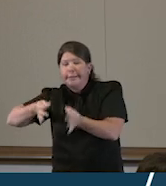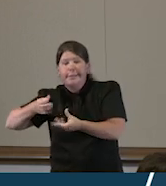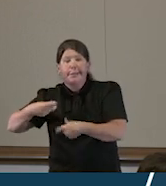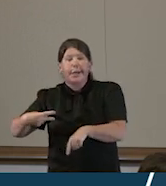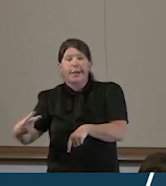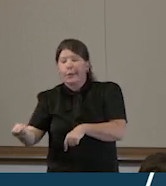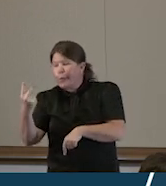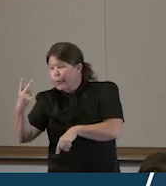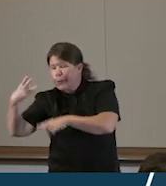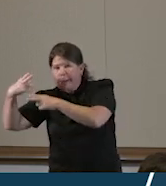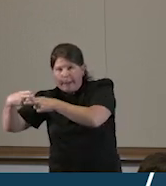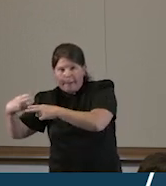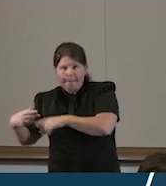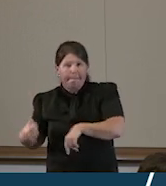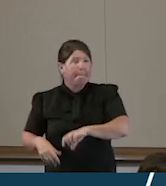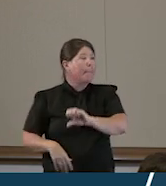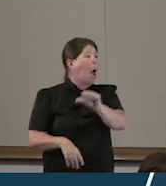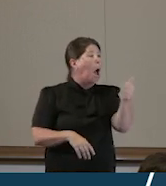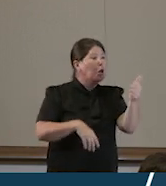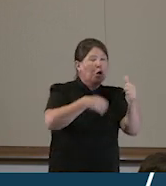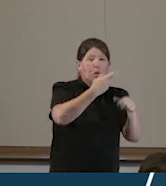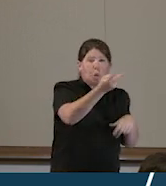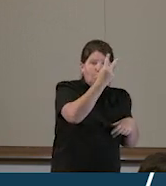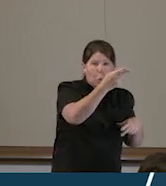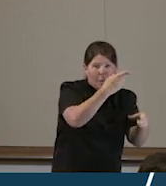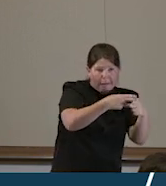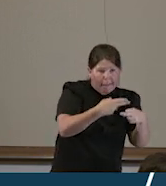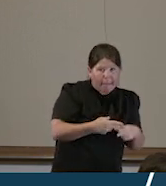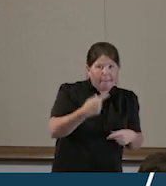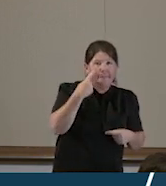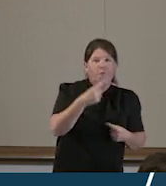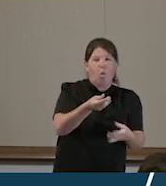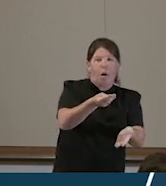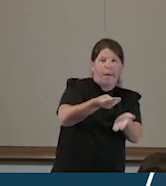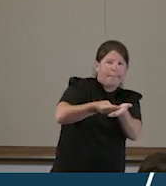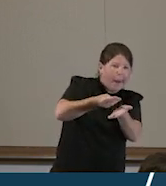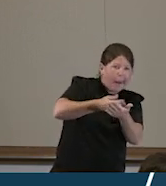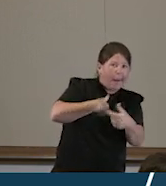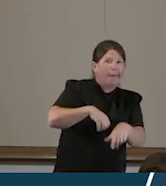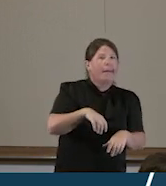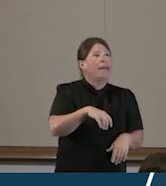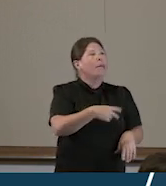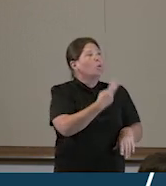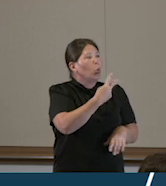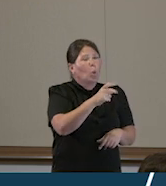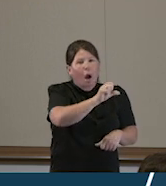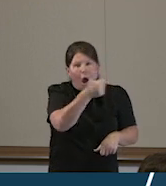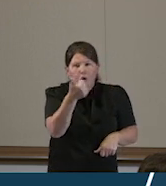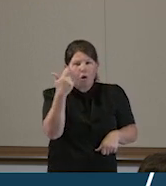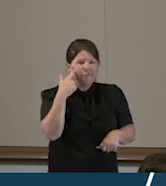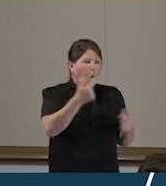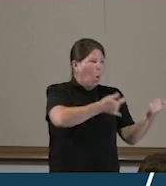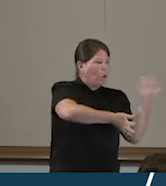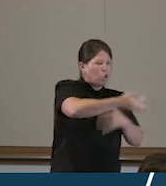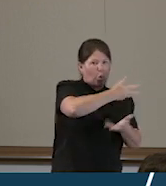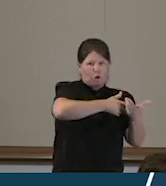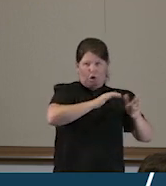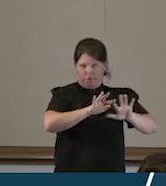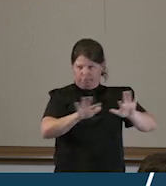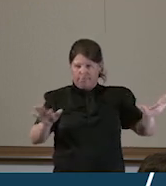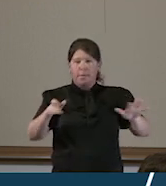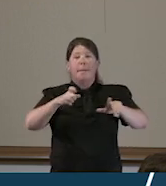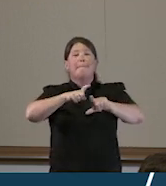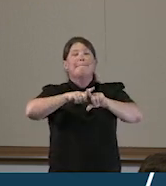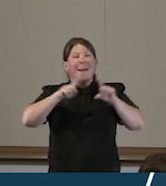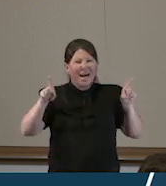supporters for, financial, different supporters for social, whatever the case is. But this decision maker, the person with a disability, has to be okay